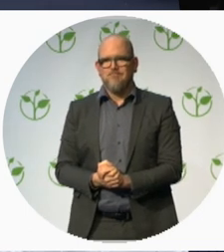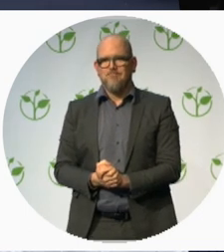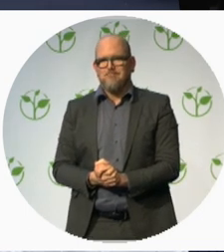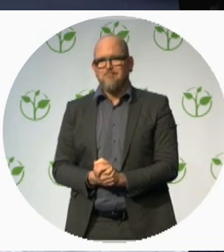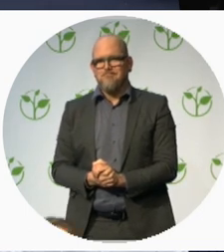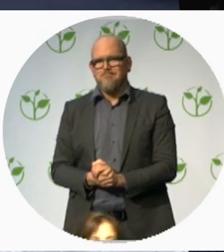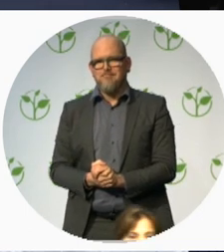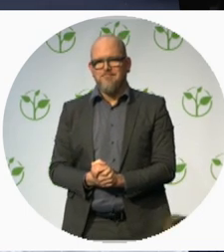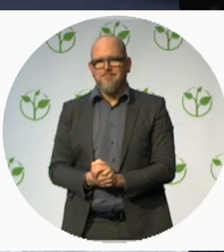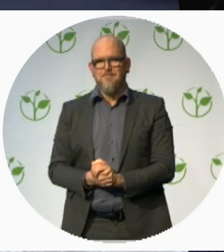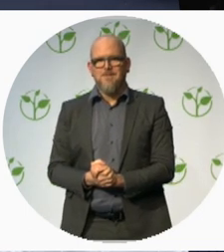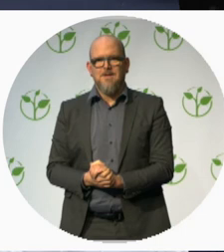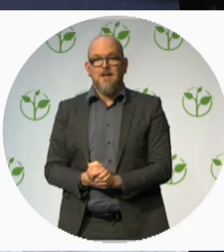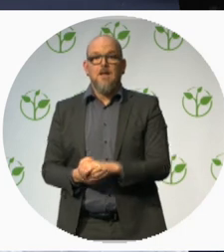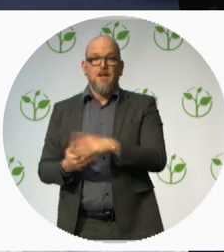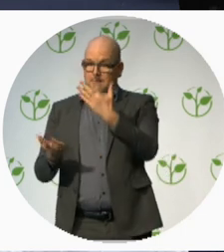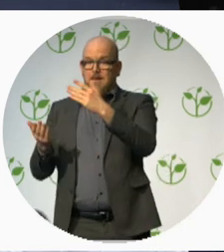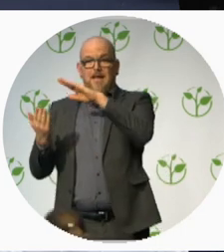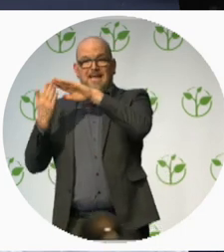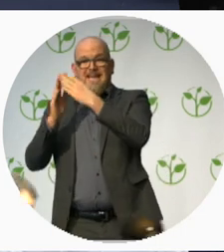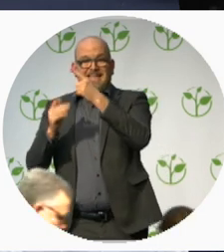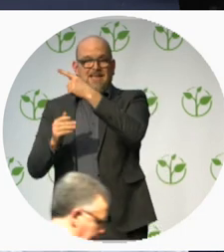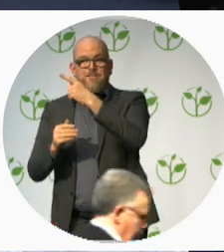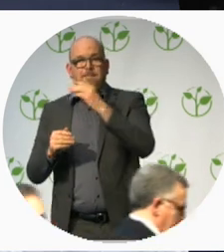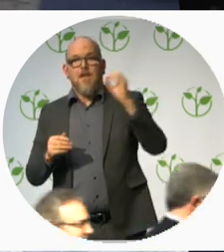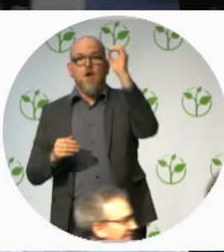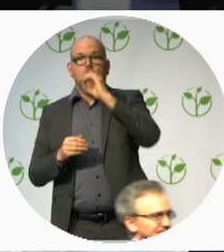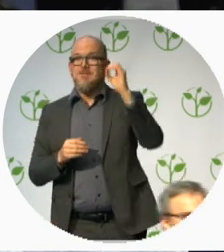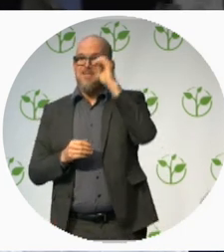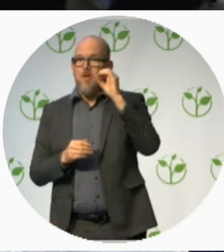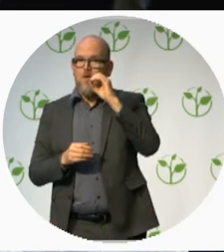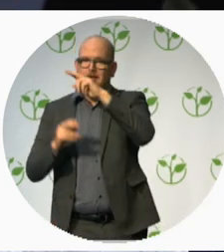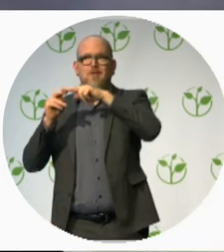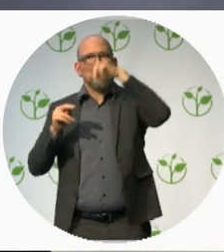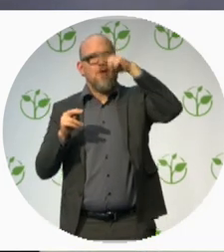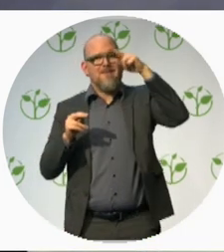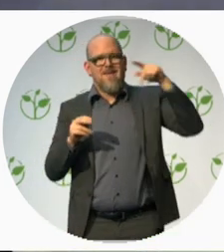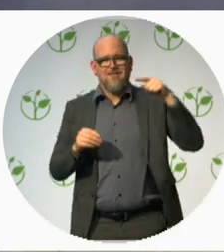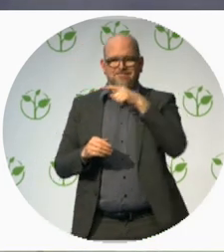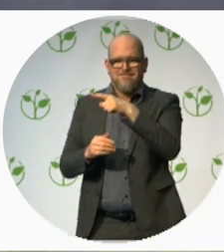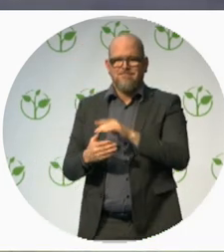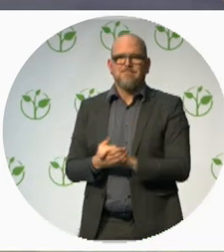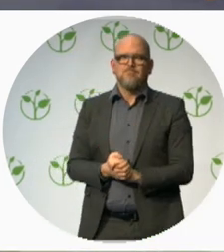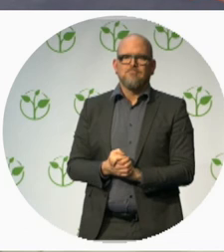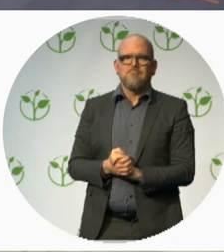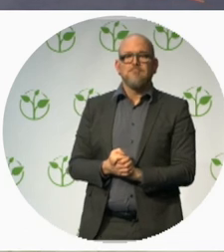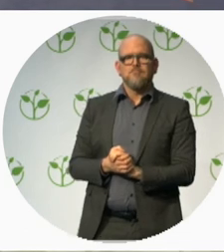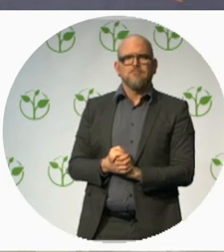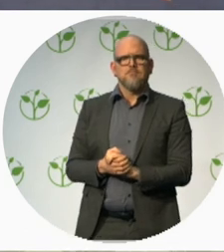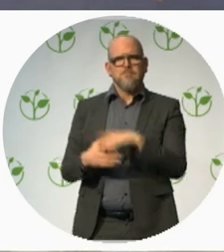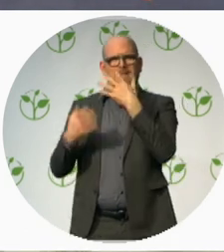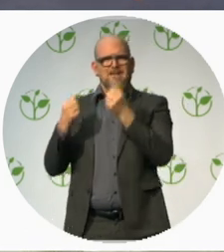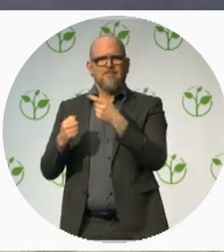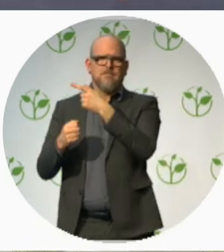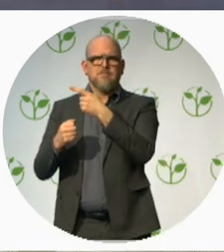Congratulations to the city of Oslo from Norway. Oslo Kommune, the administrative authority of Oslo, Norway, has developed